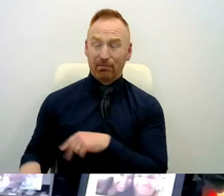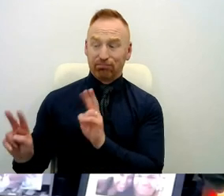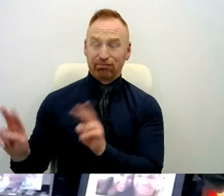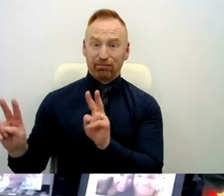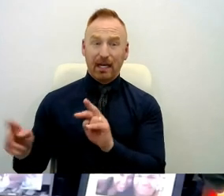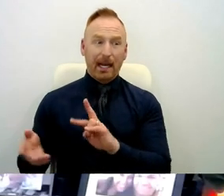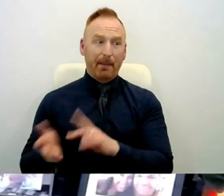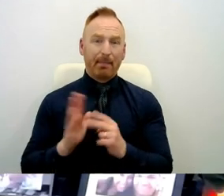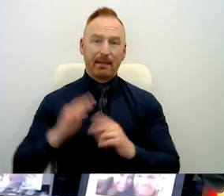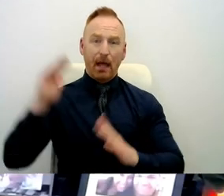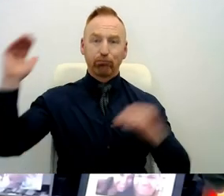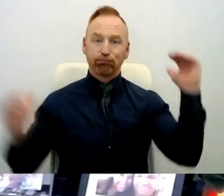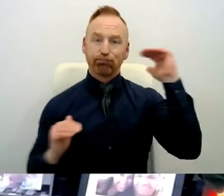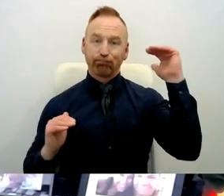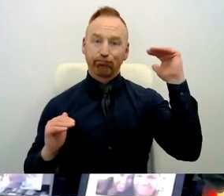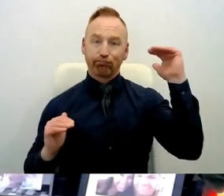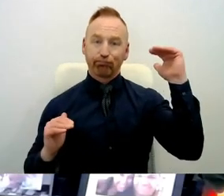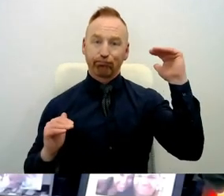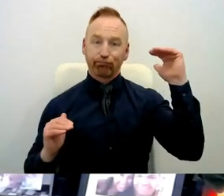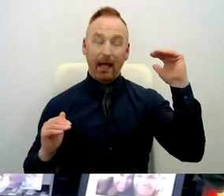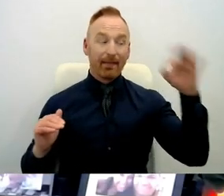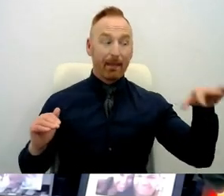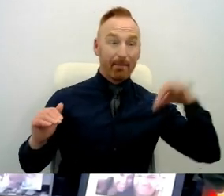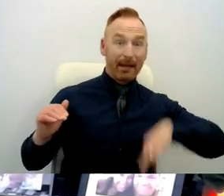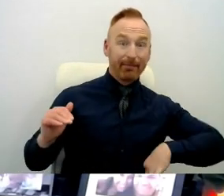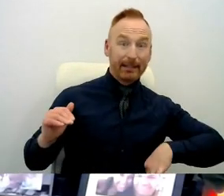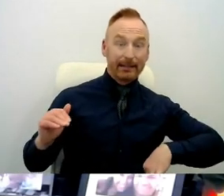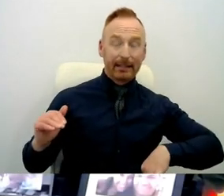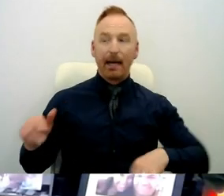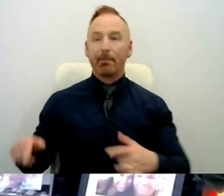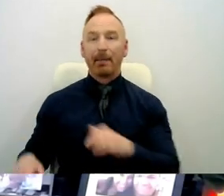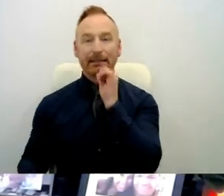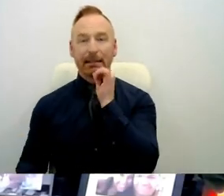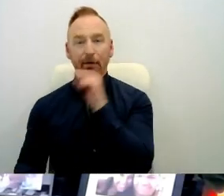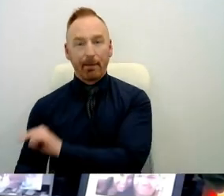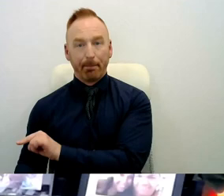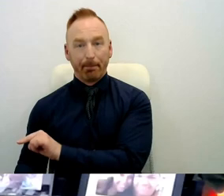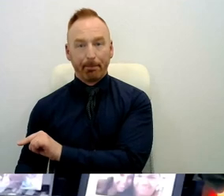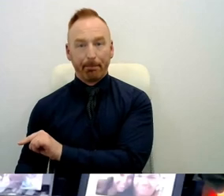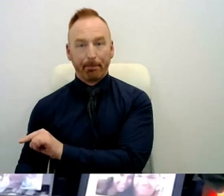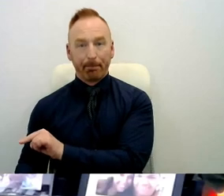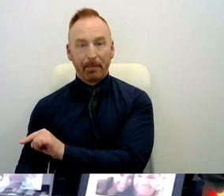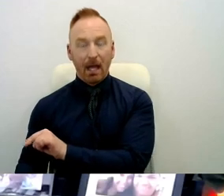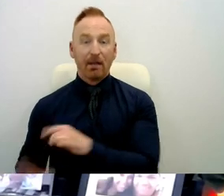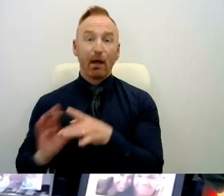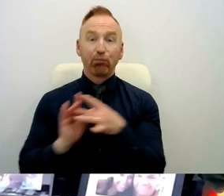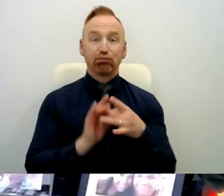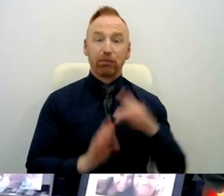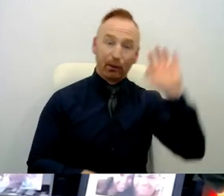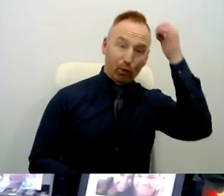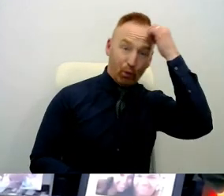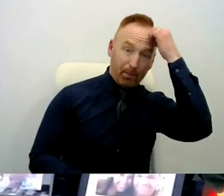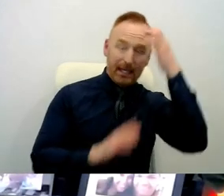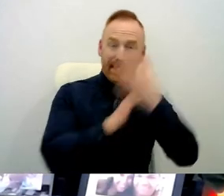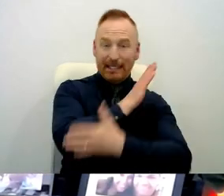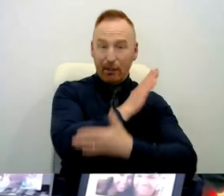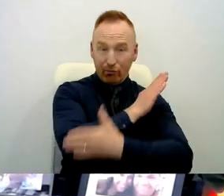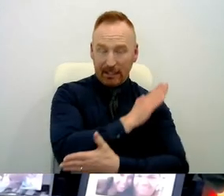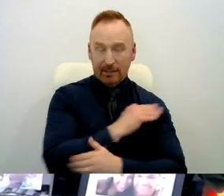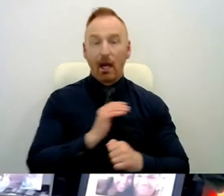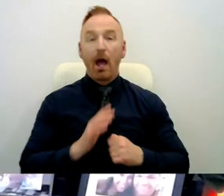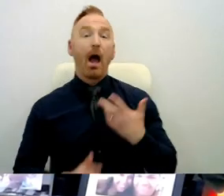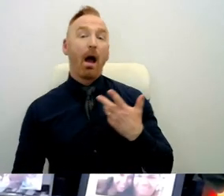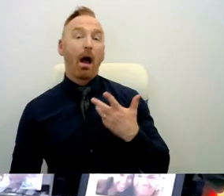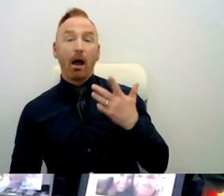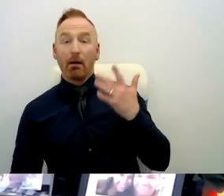It maintains systems of inequality that benefit some at the expense of others. The relationship between European nations and